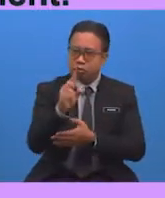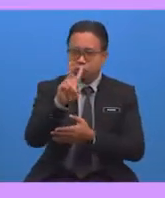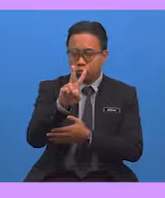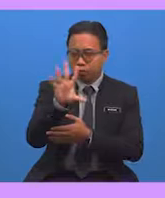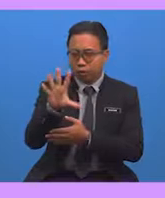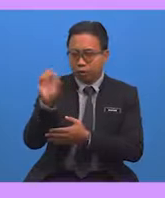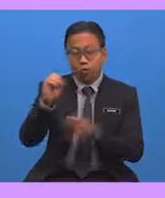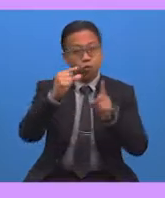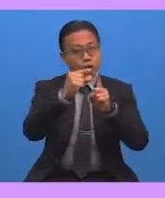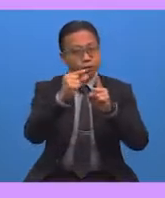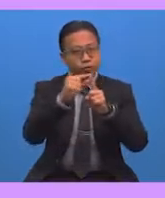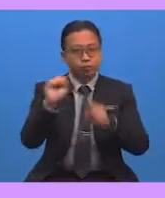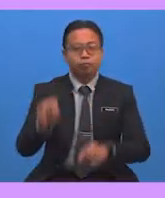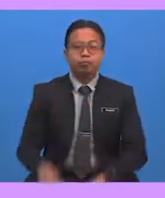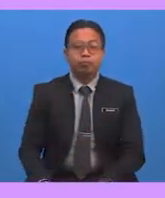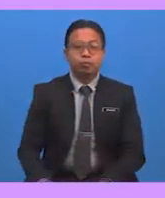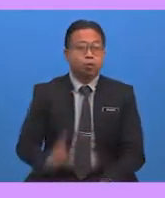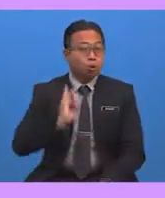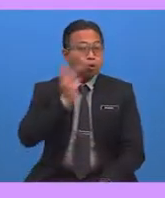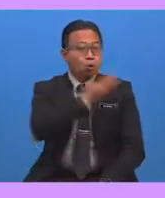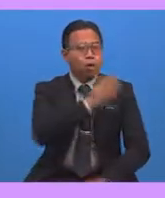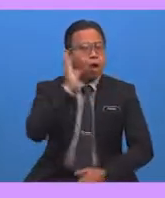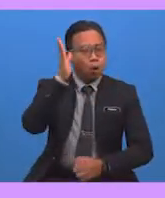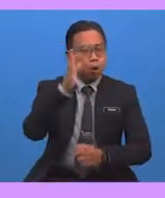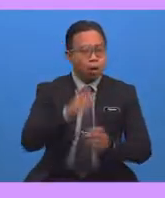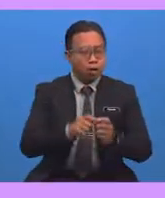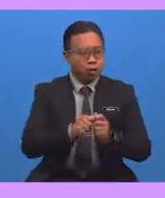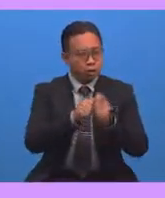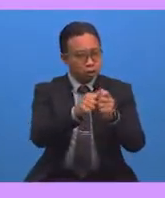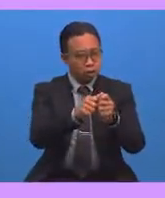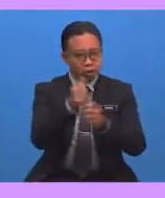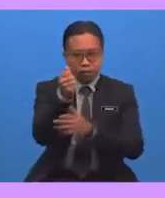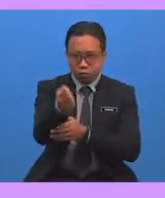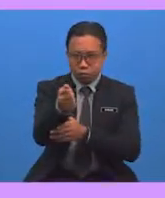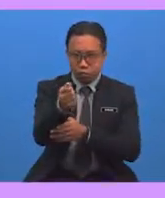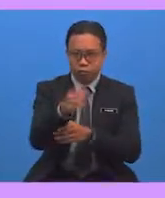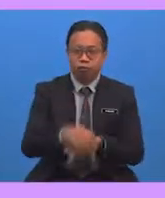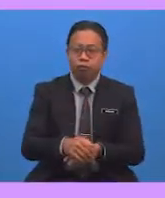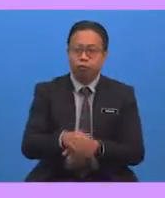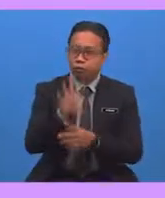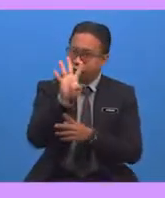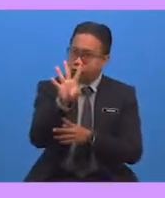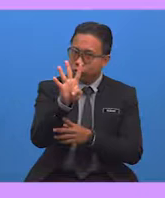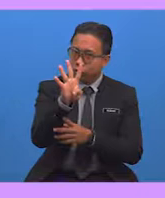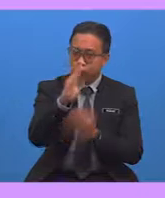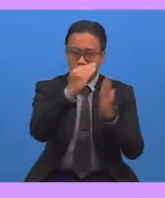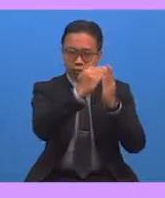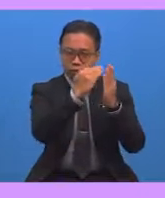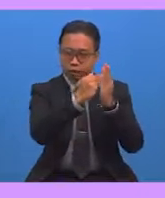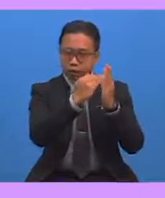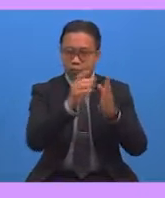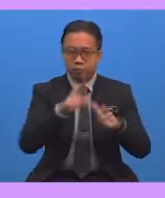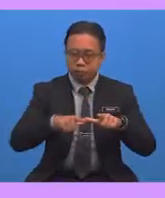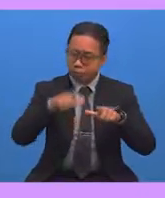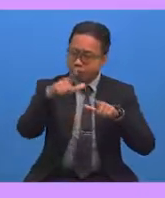words. We will guide you using four essential steps. Step